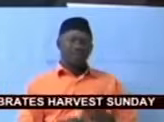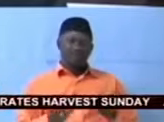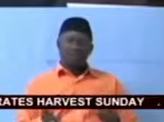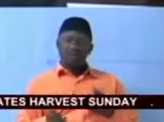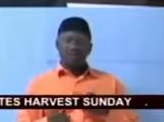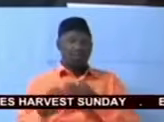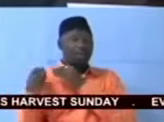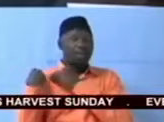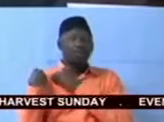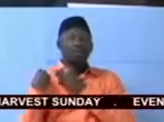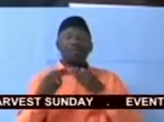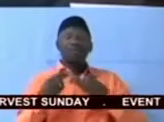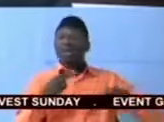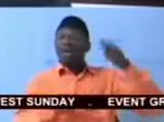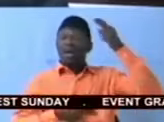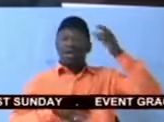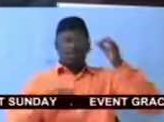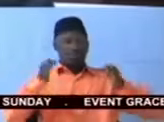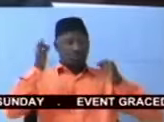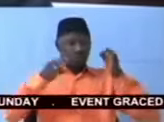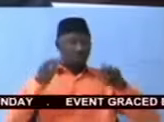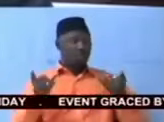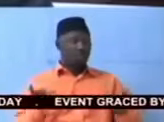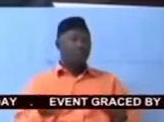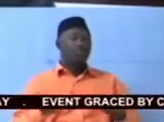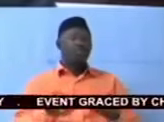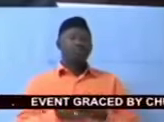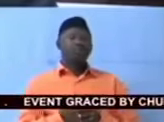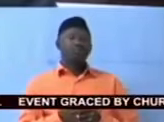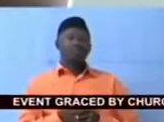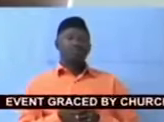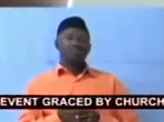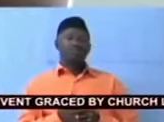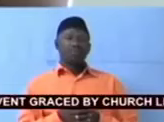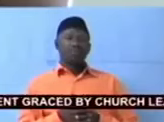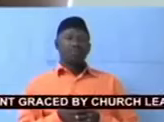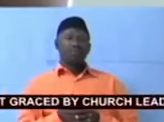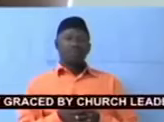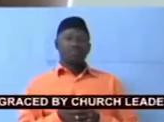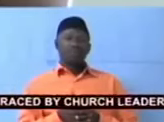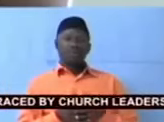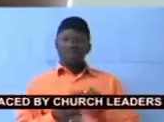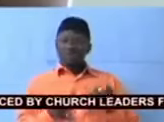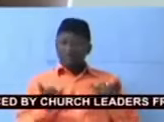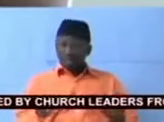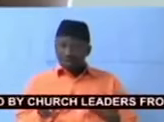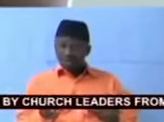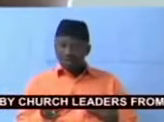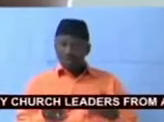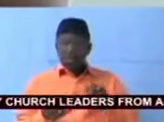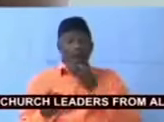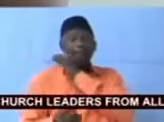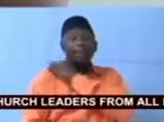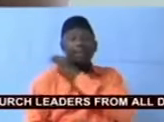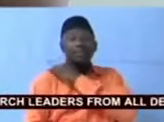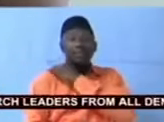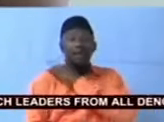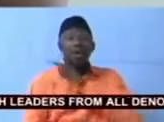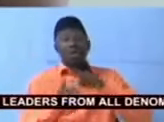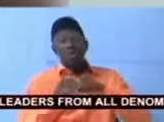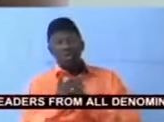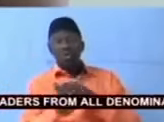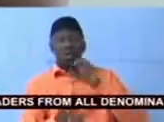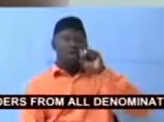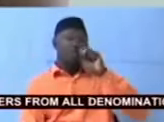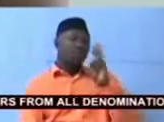Jamono bi nak moy master of the High Court. Is he currently master or sheriff of the High Court? Masala wala sheriff ci até kay bu